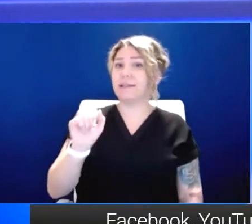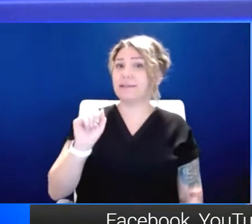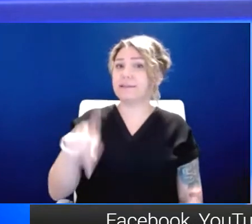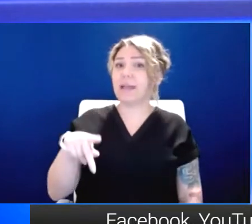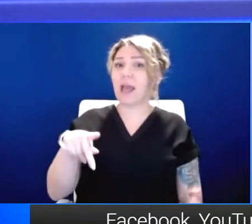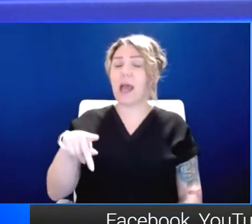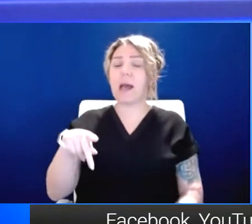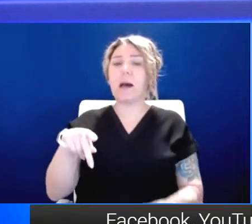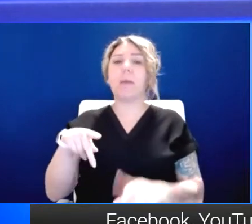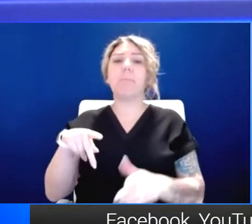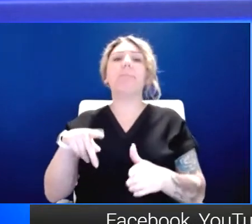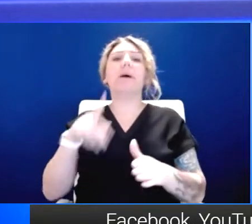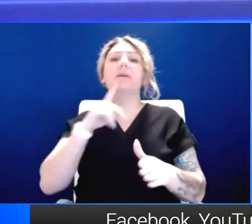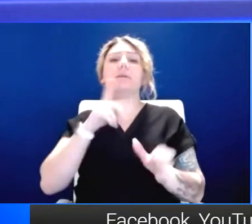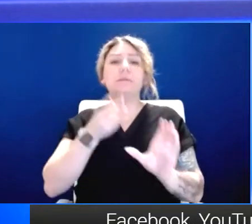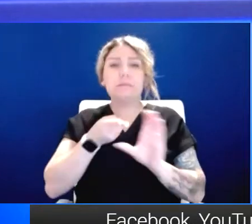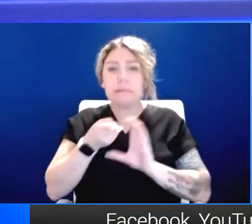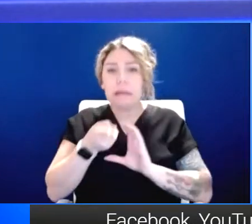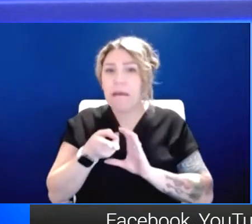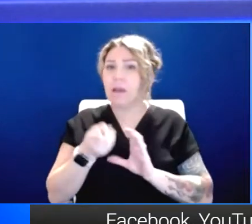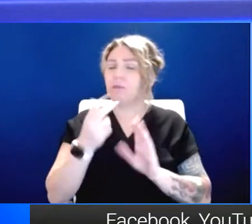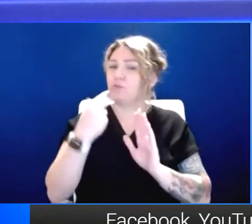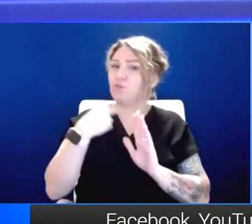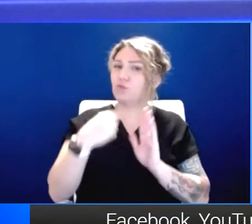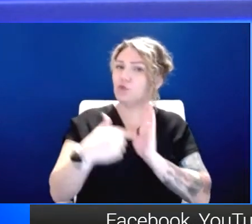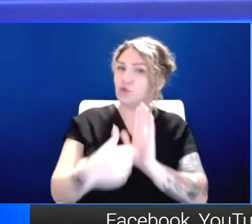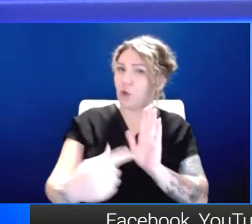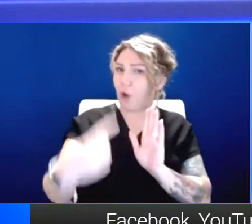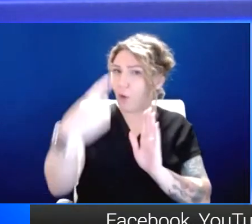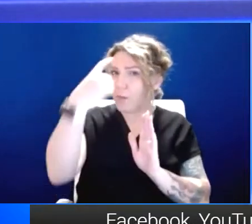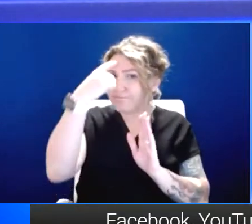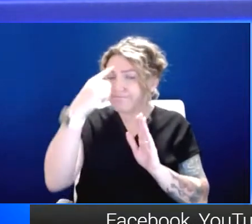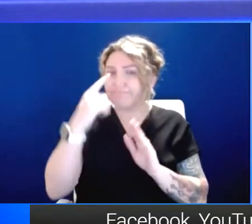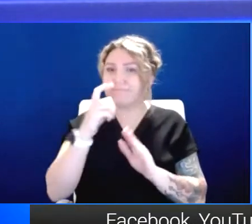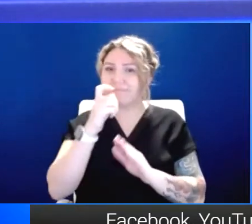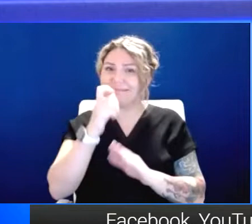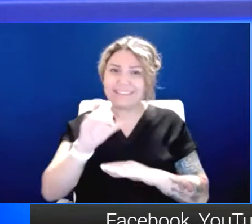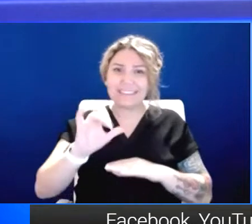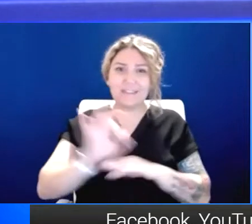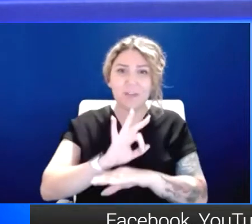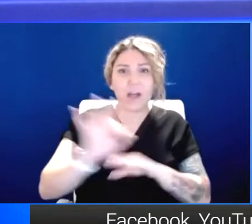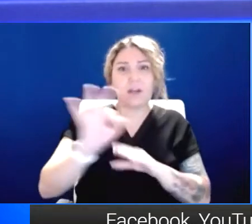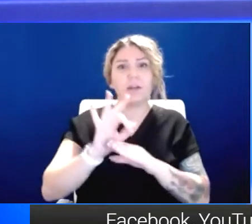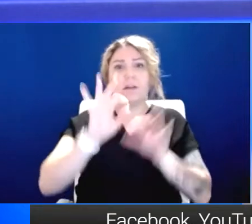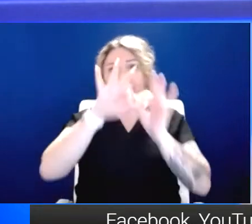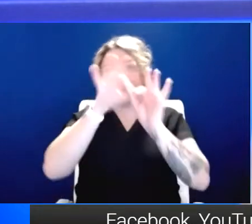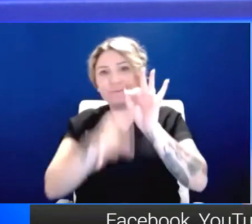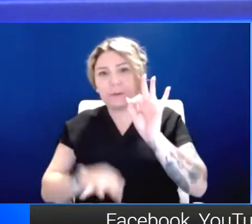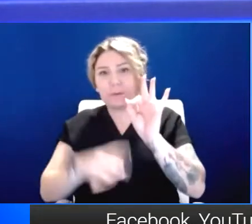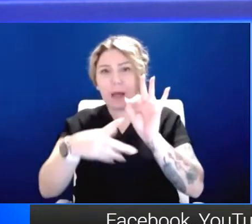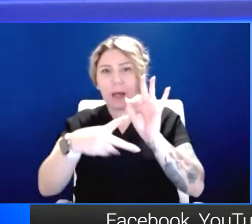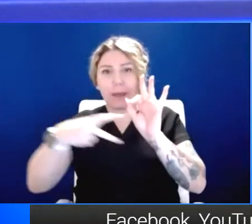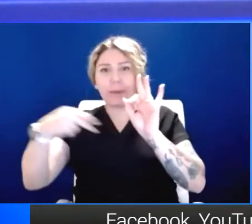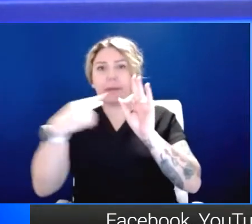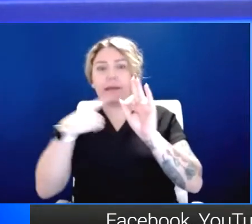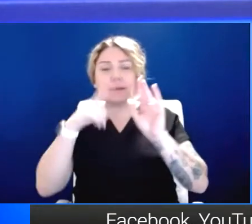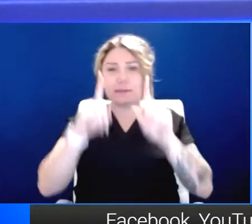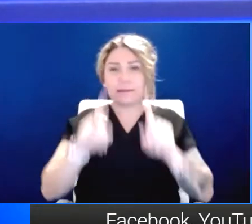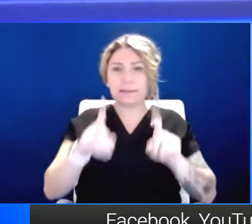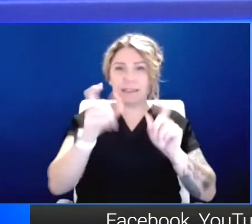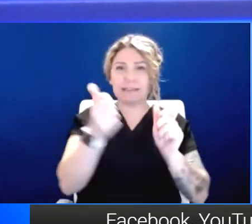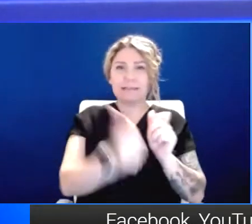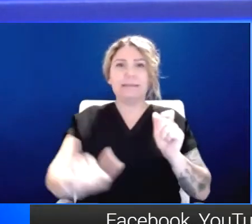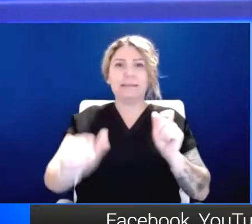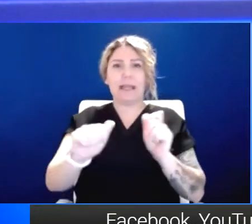any dopaminergic dysfunction in the brain. We do skin biopsies, we do spinal fluid testing, and we are looking at any